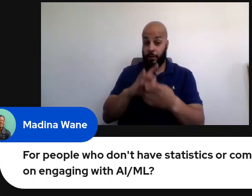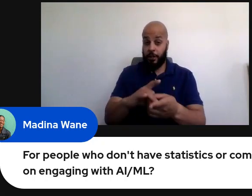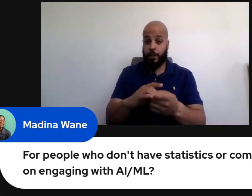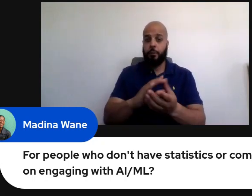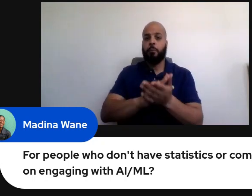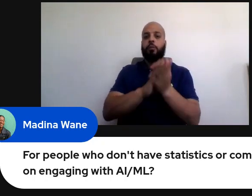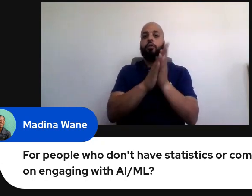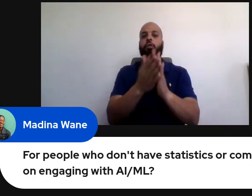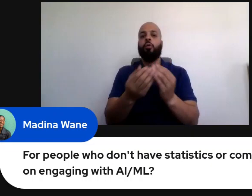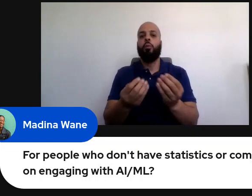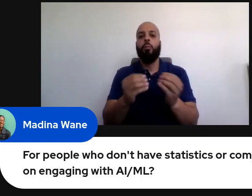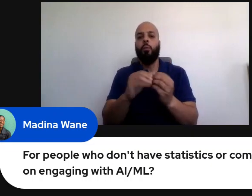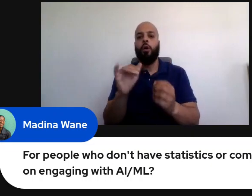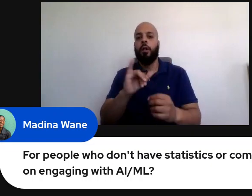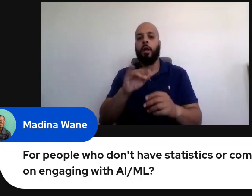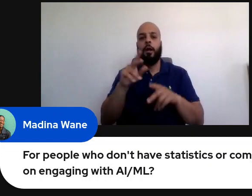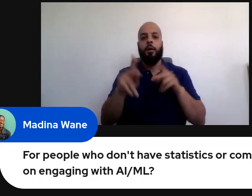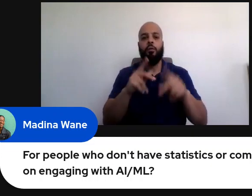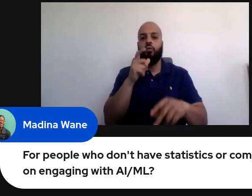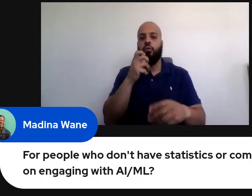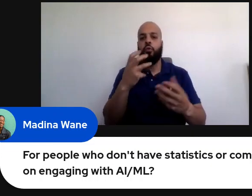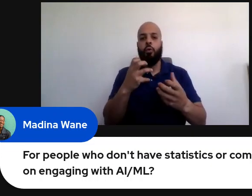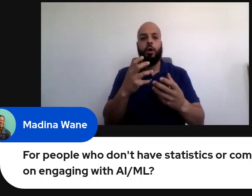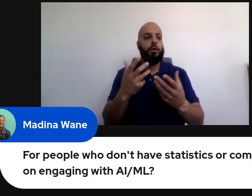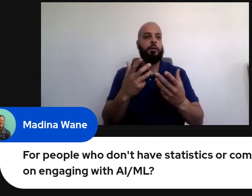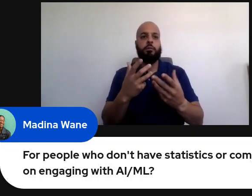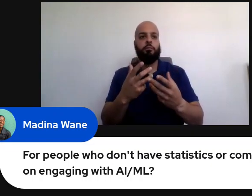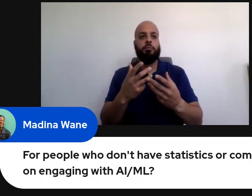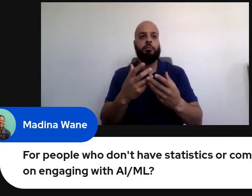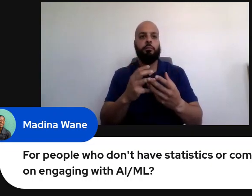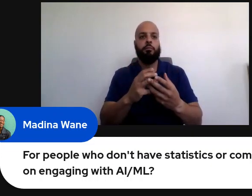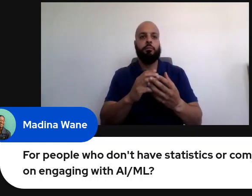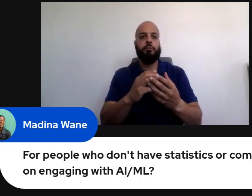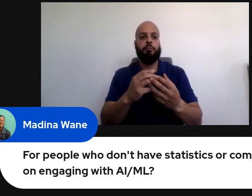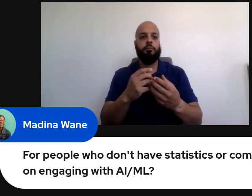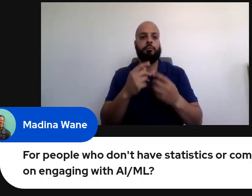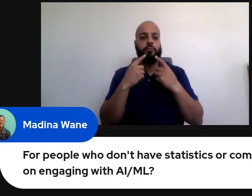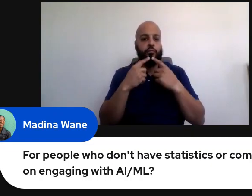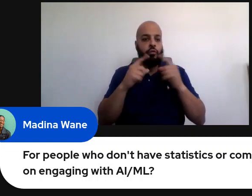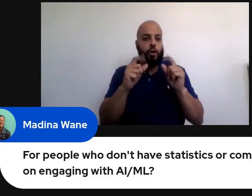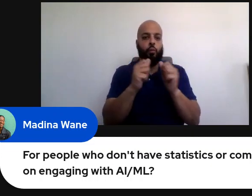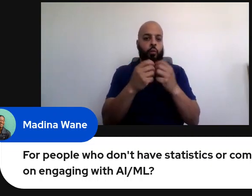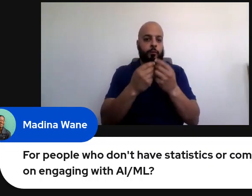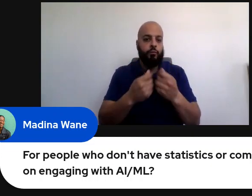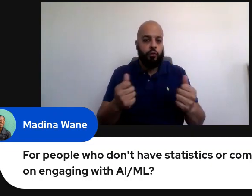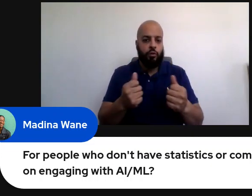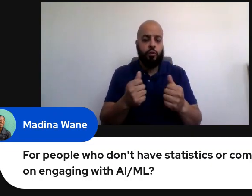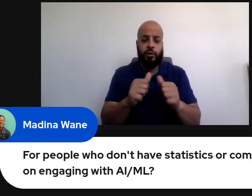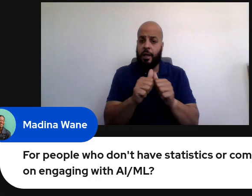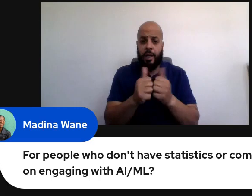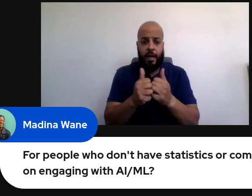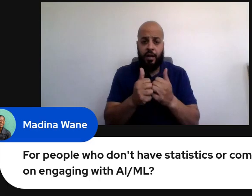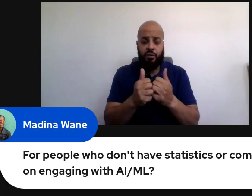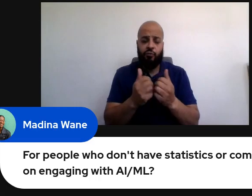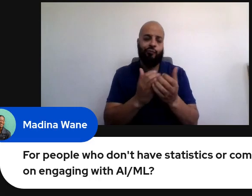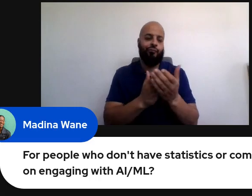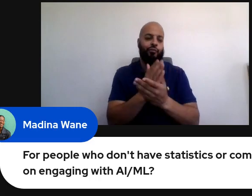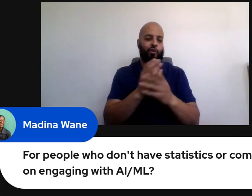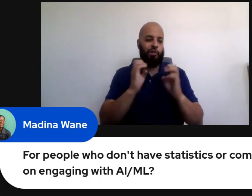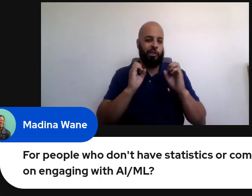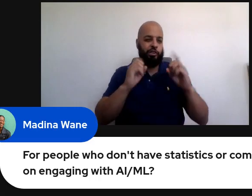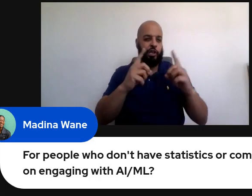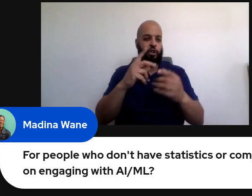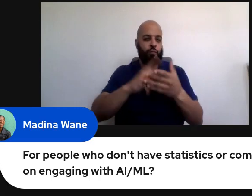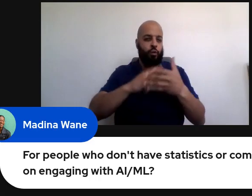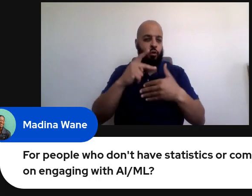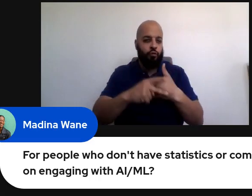people who want to build solutions, and I think one way of doing that is through educational programs as well, where we